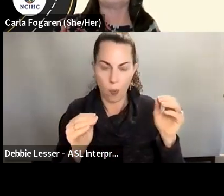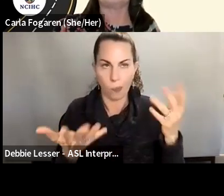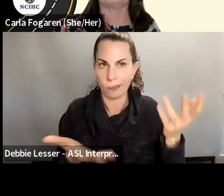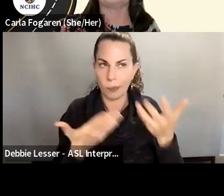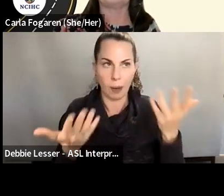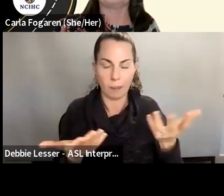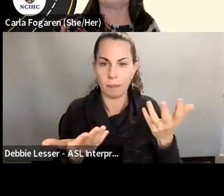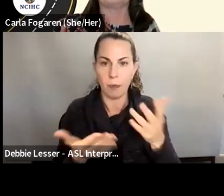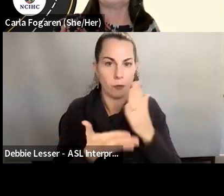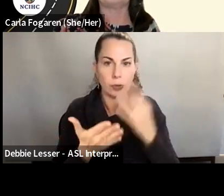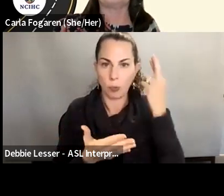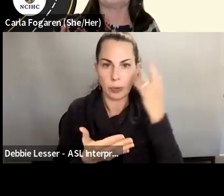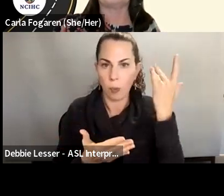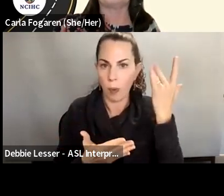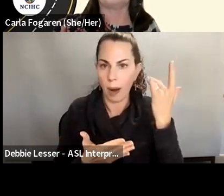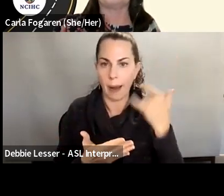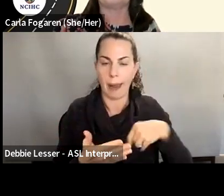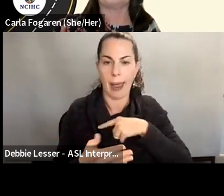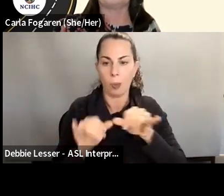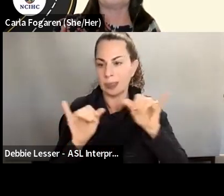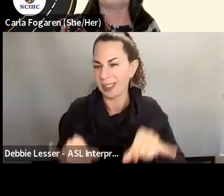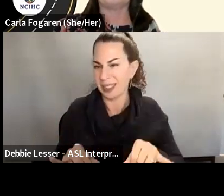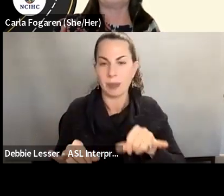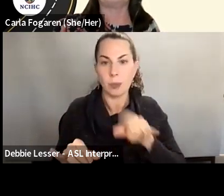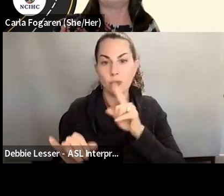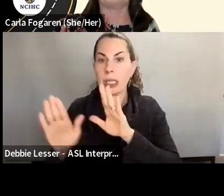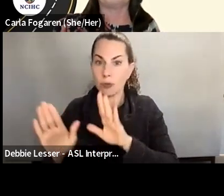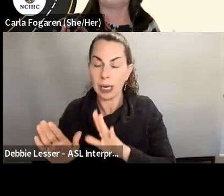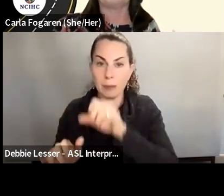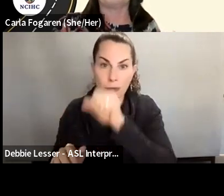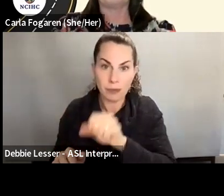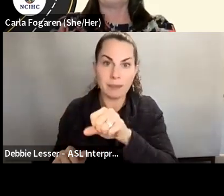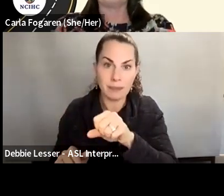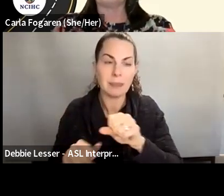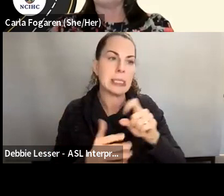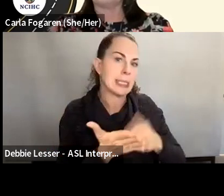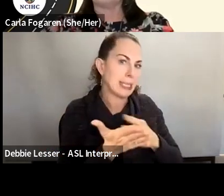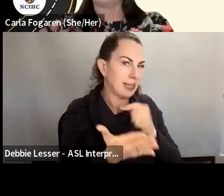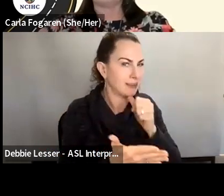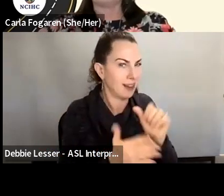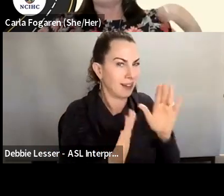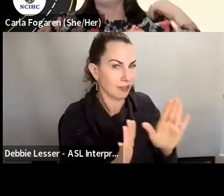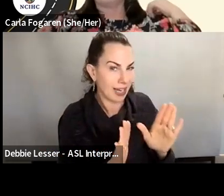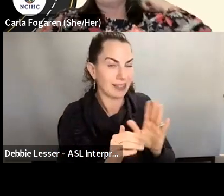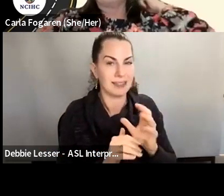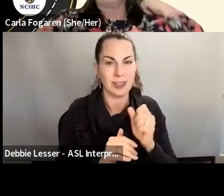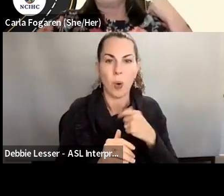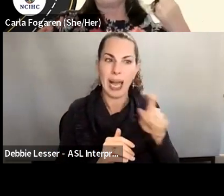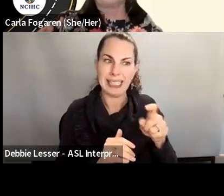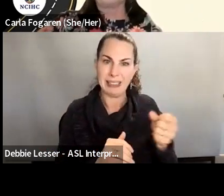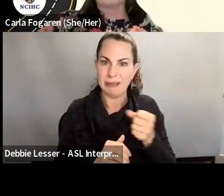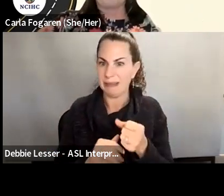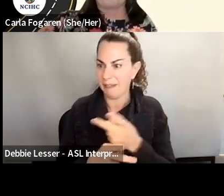was some reason why, our system is really, really great. I love it. Sometimes it's not 100%. And I needed to find a